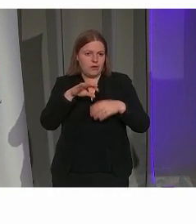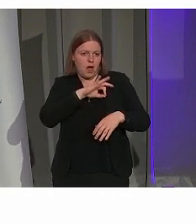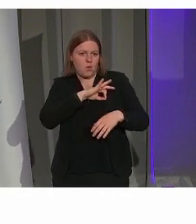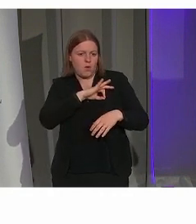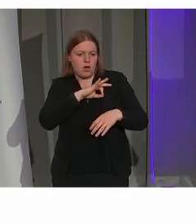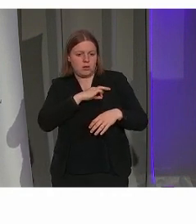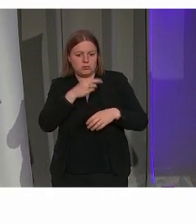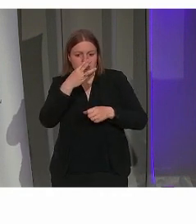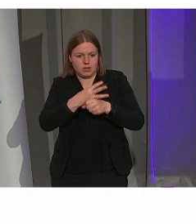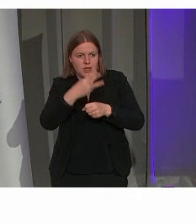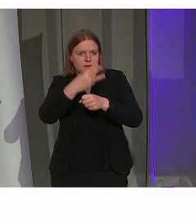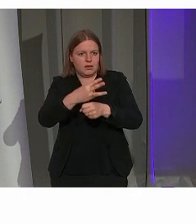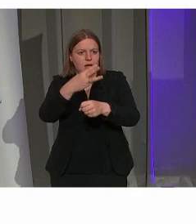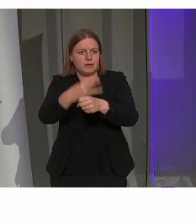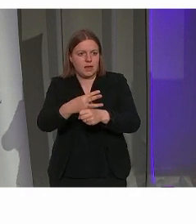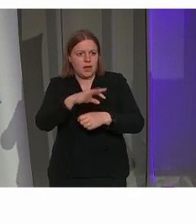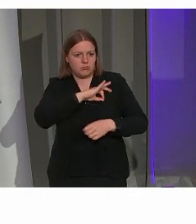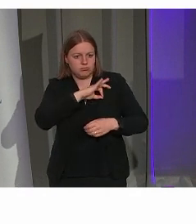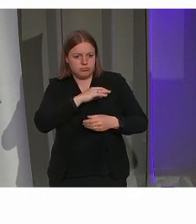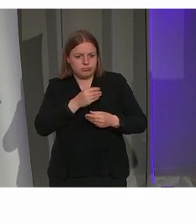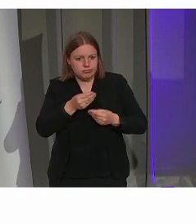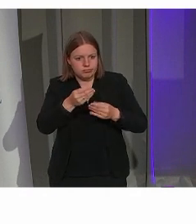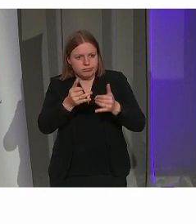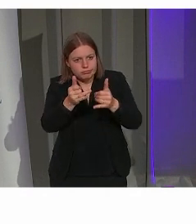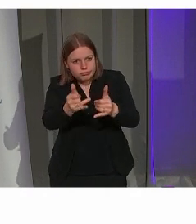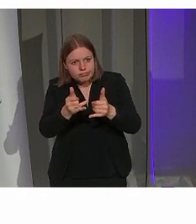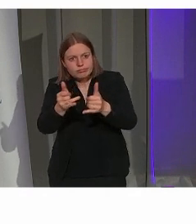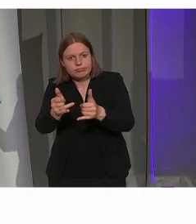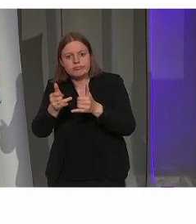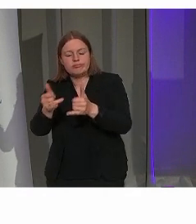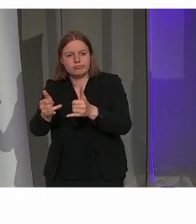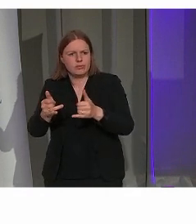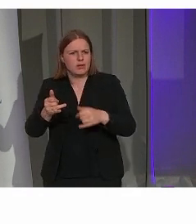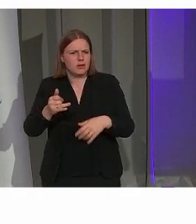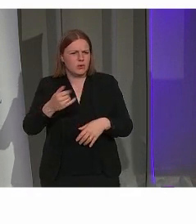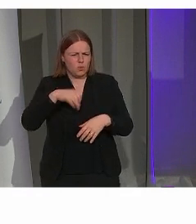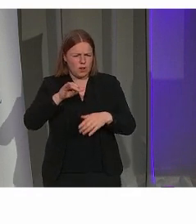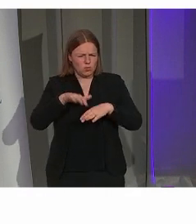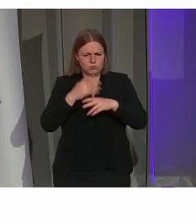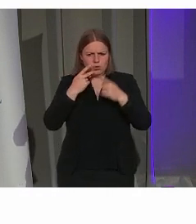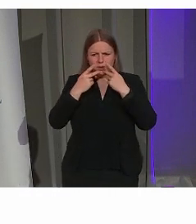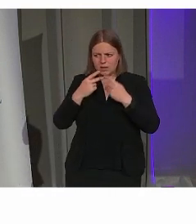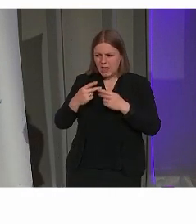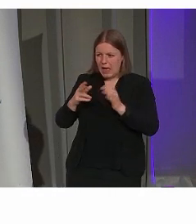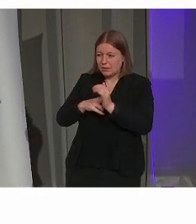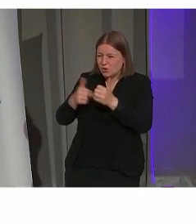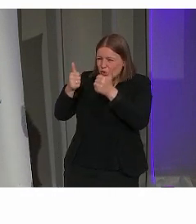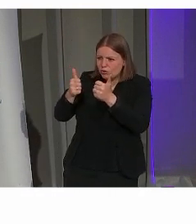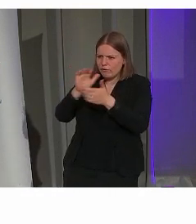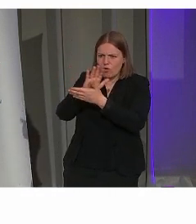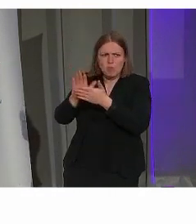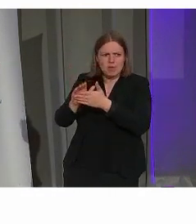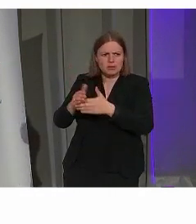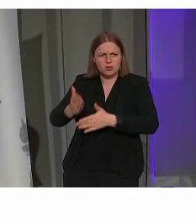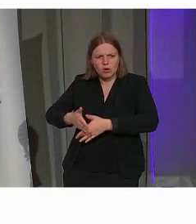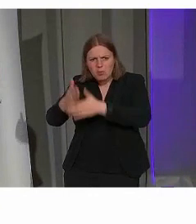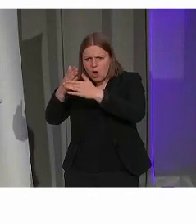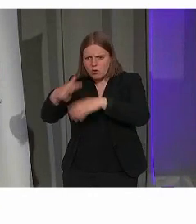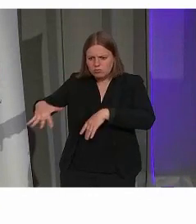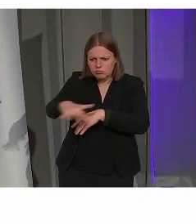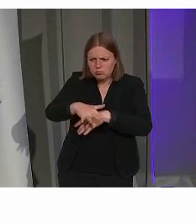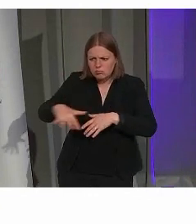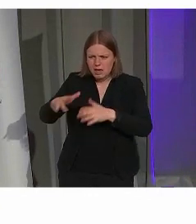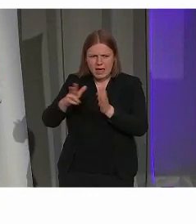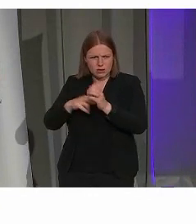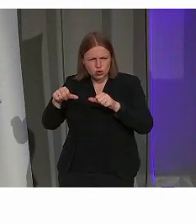years. These awards were established to promote aspiring buildings and sites that have created socially